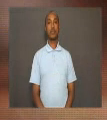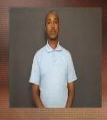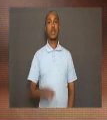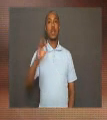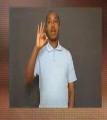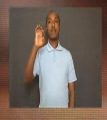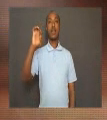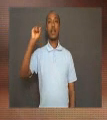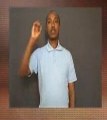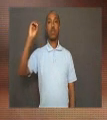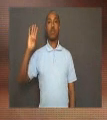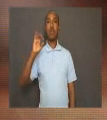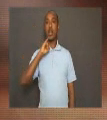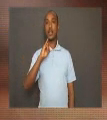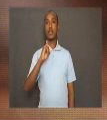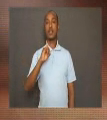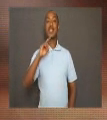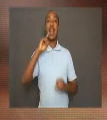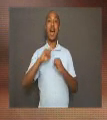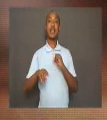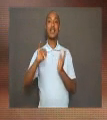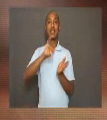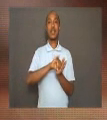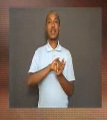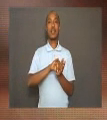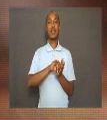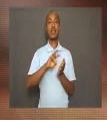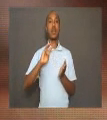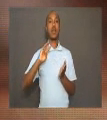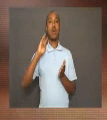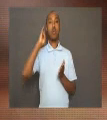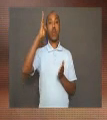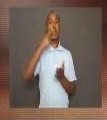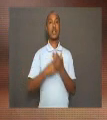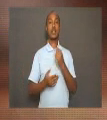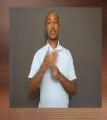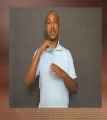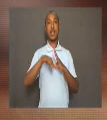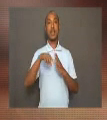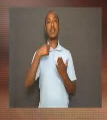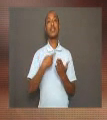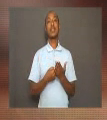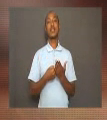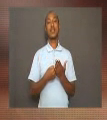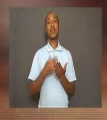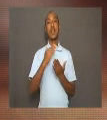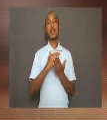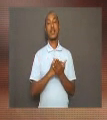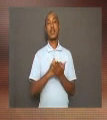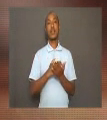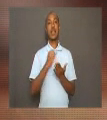Iron 2 sulfate is the last salt we will discuss in this lesson. It is used